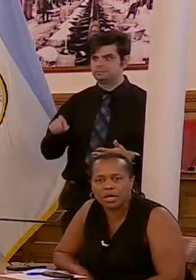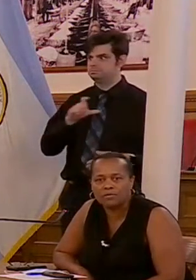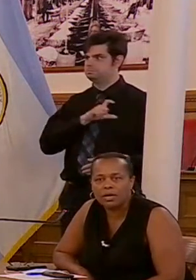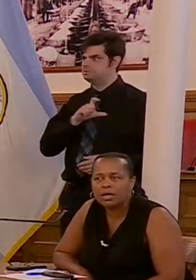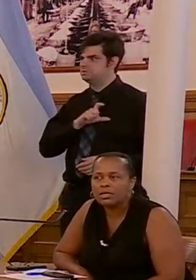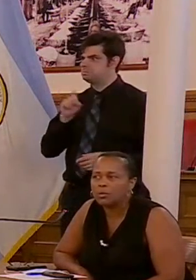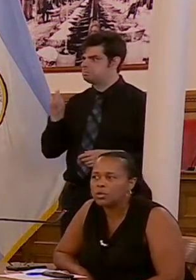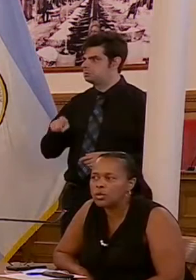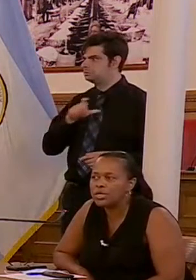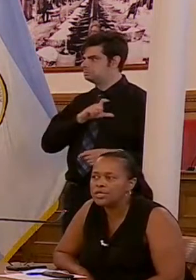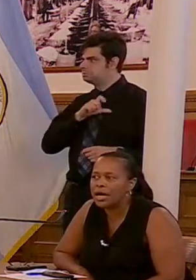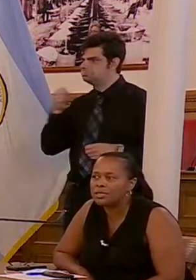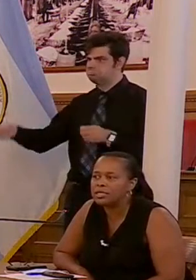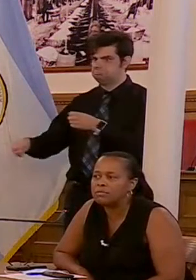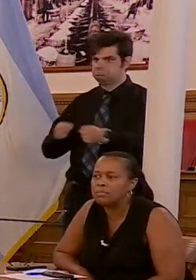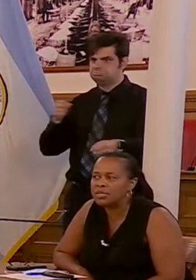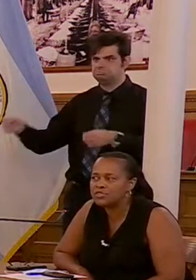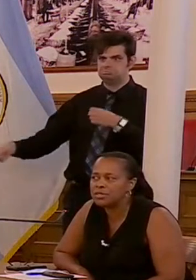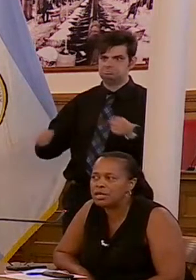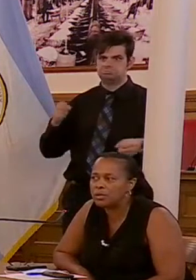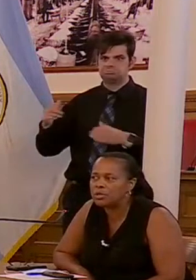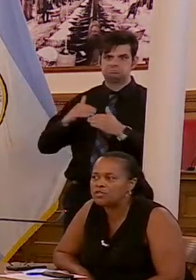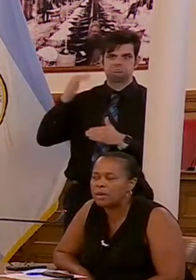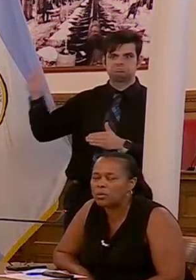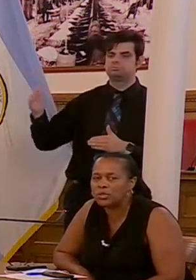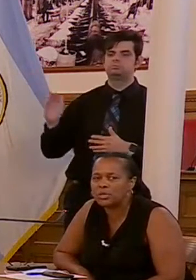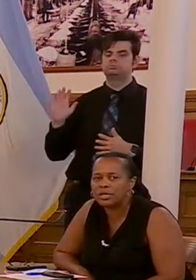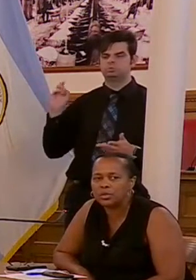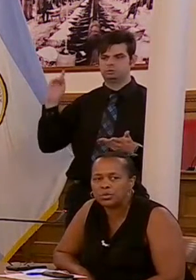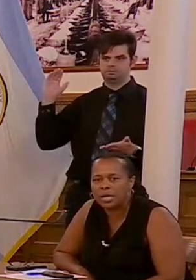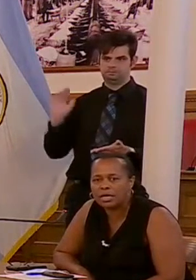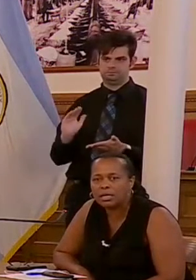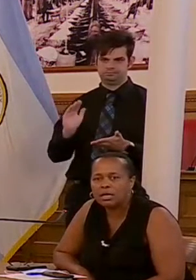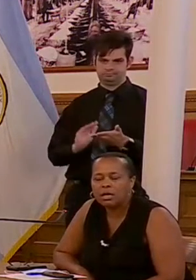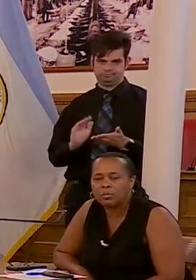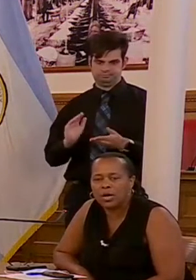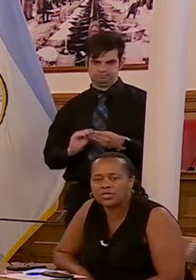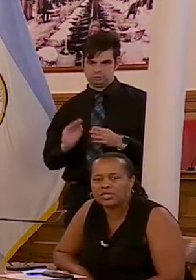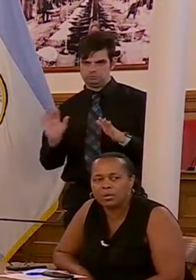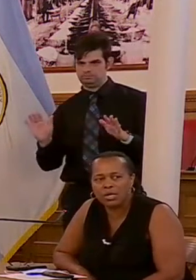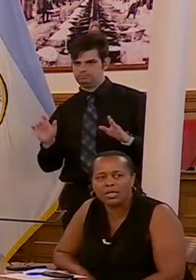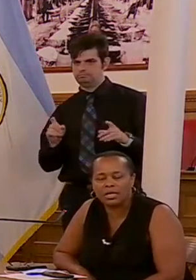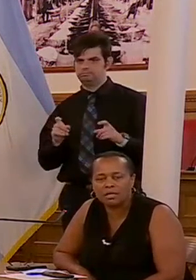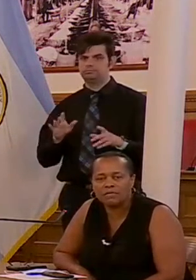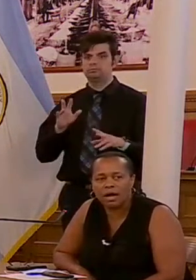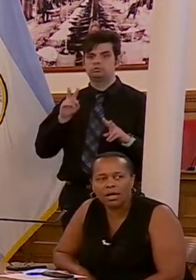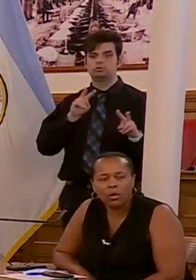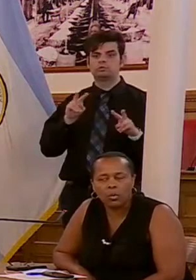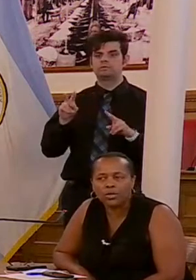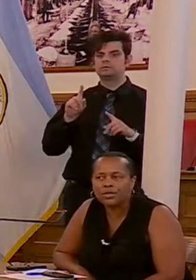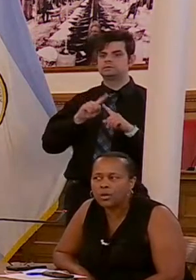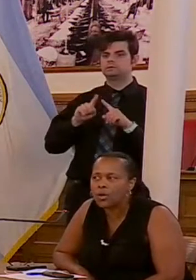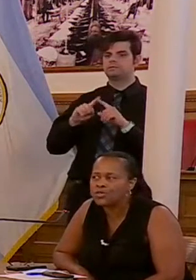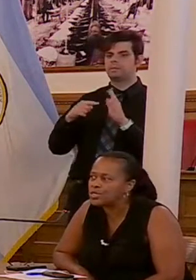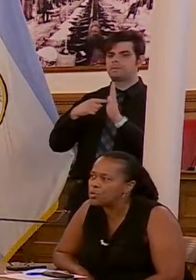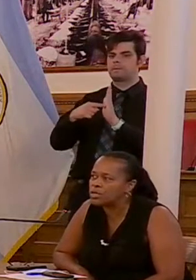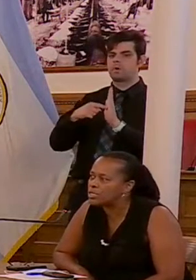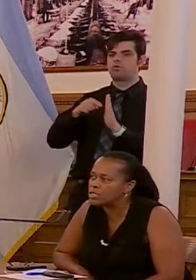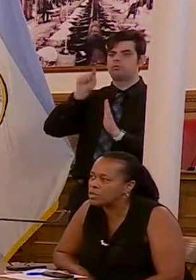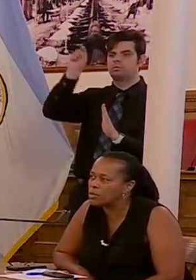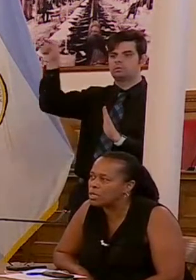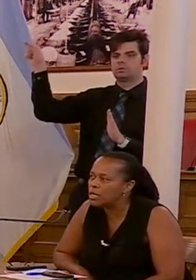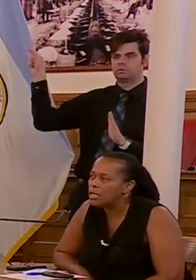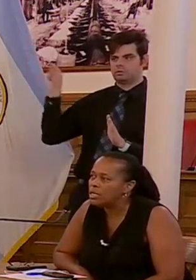researched ourselves, that we're looking at the best scenarios by which we can create a process that we identify. What are the calls that